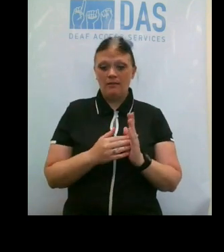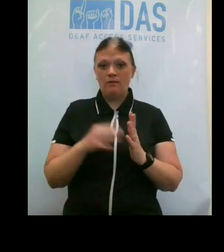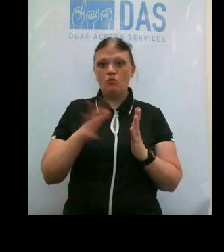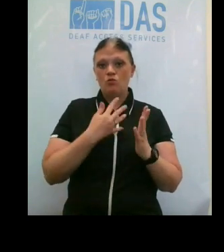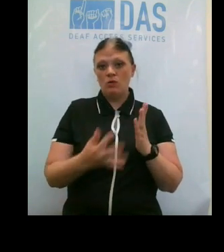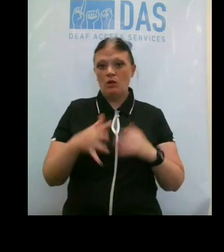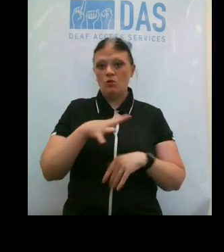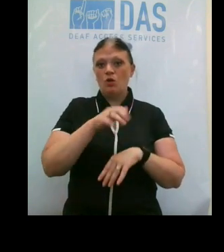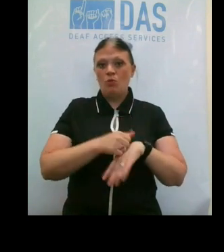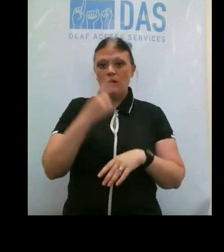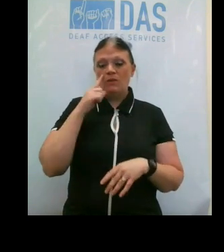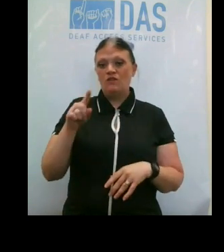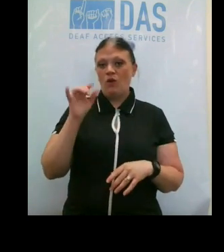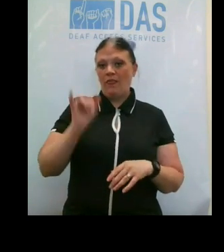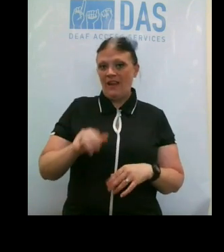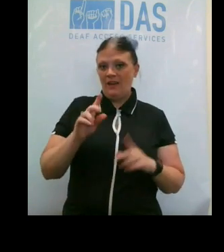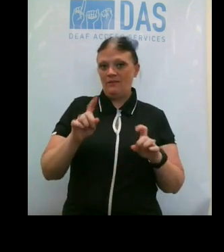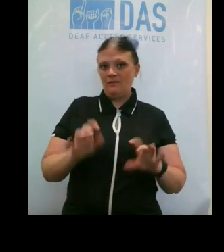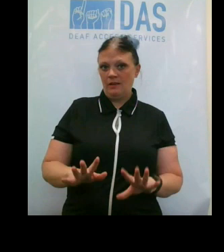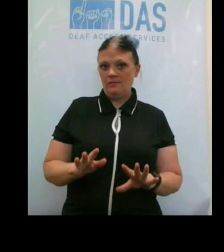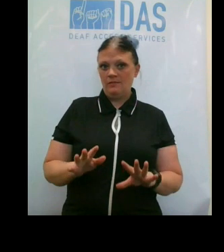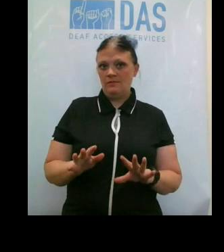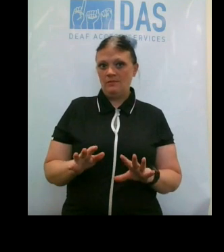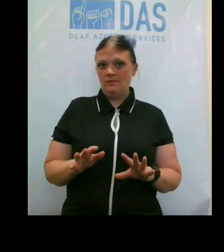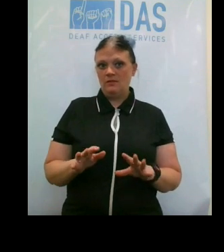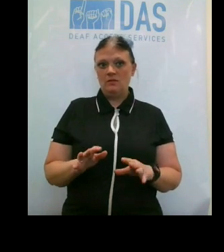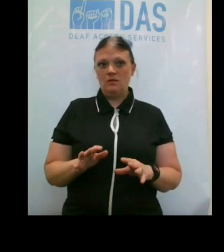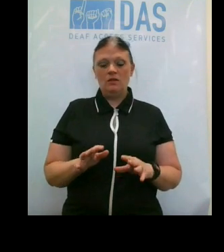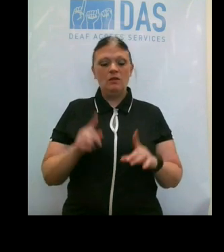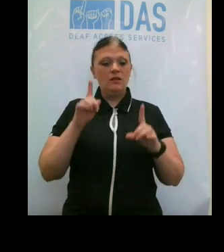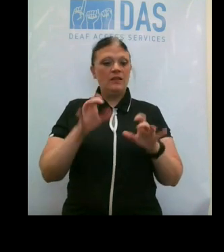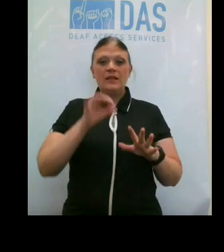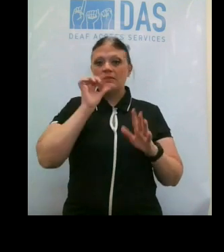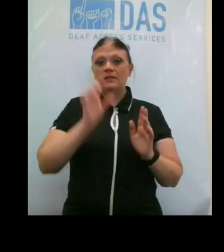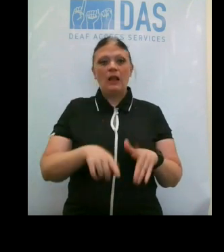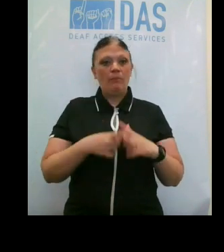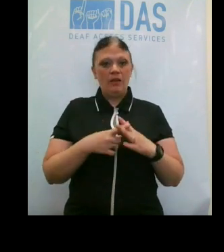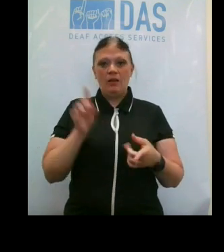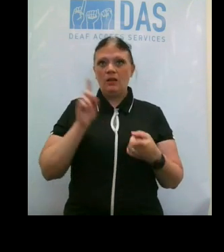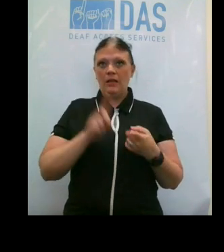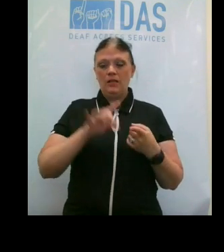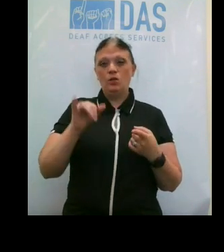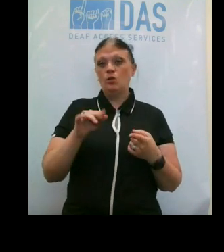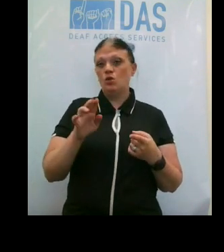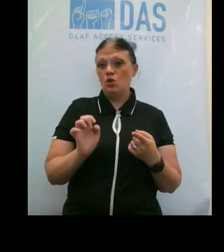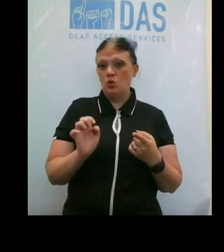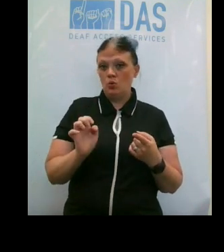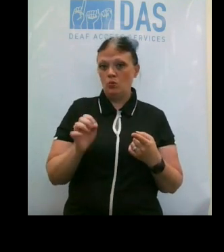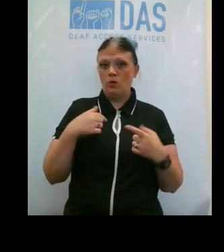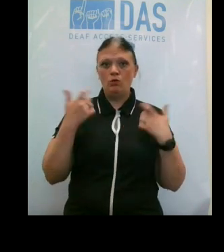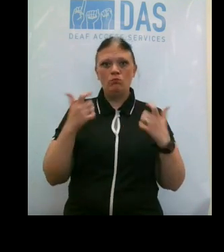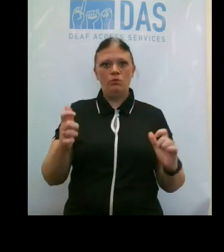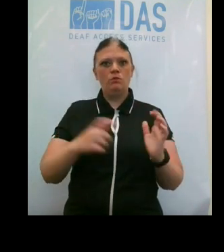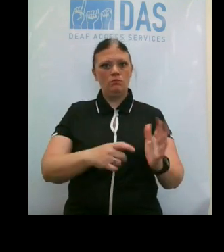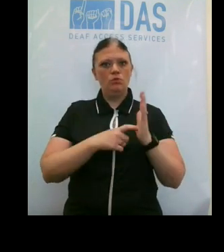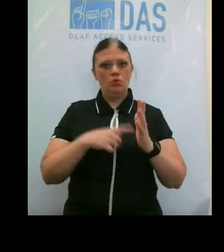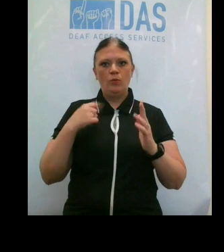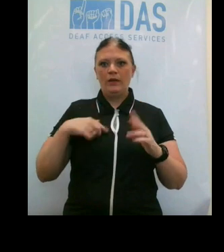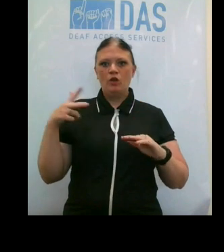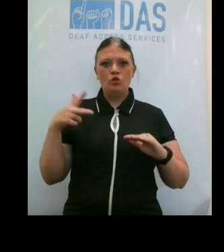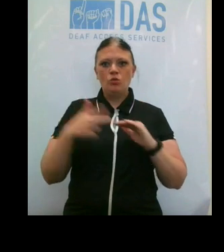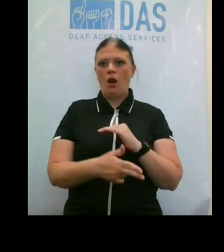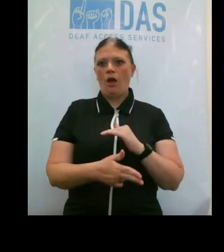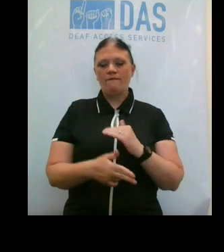schedule appointments for antibody testing, though the test will not begin until at least June. We had such huge demand, we had to cut off the